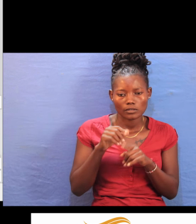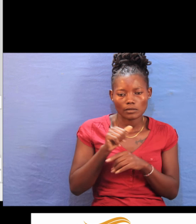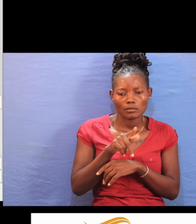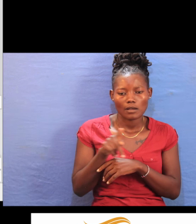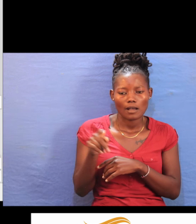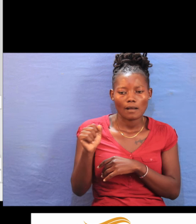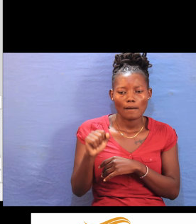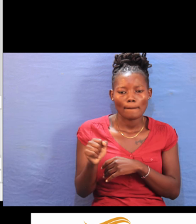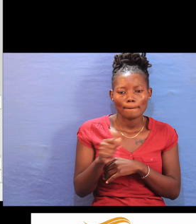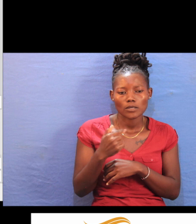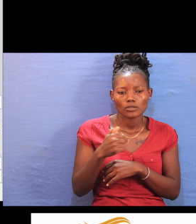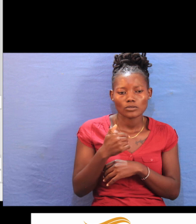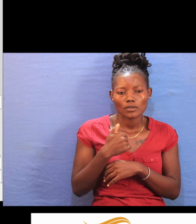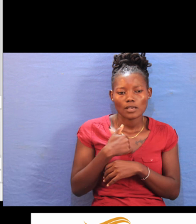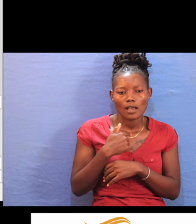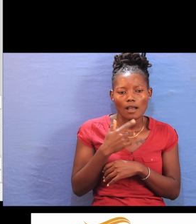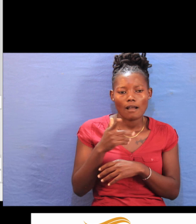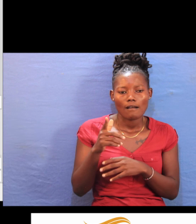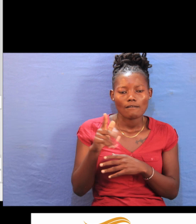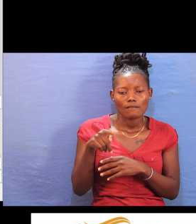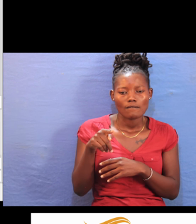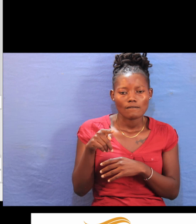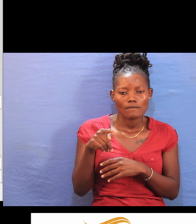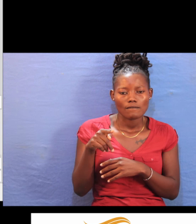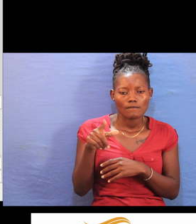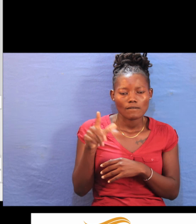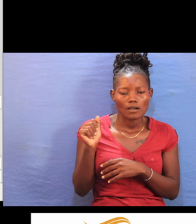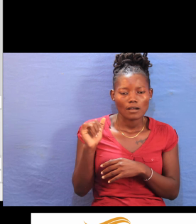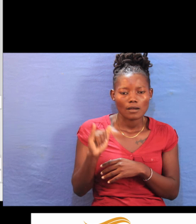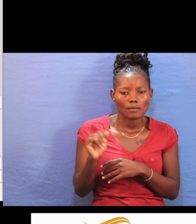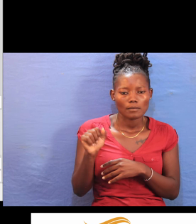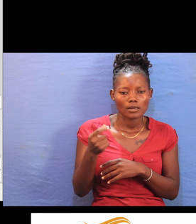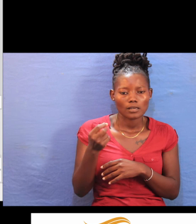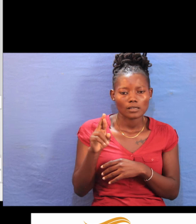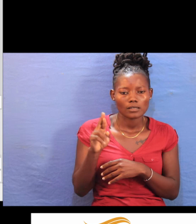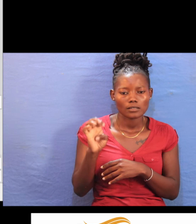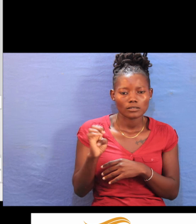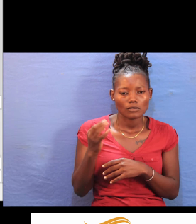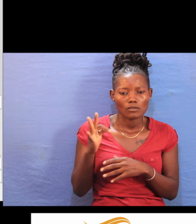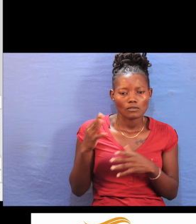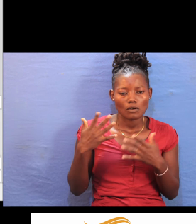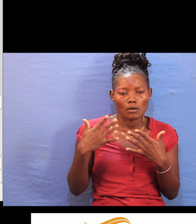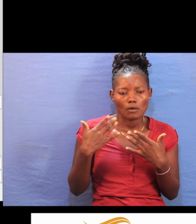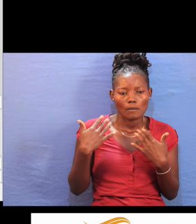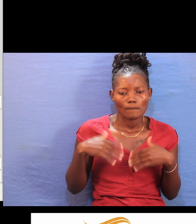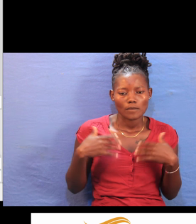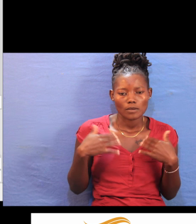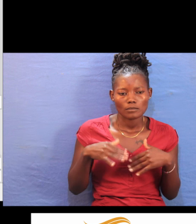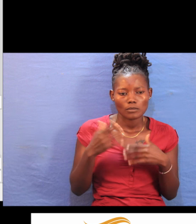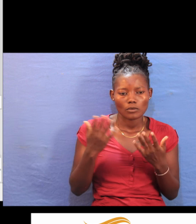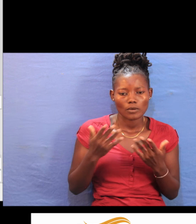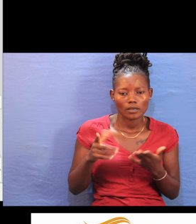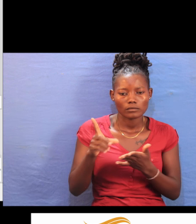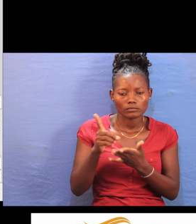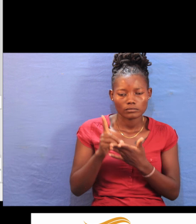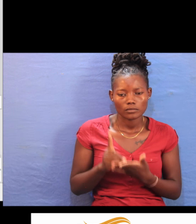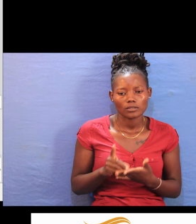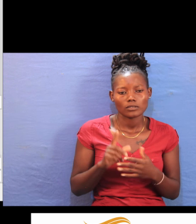competition goals for your team as well. Write everything down. I mean, again, here we are with all